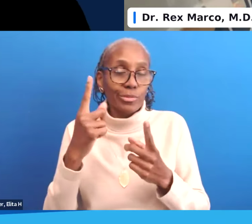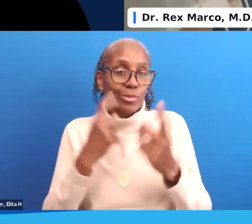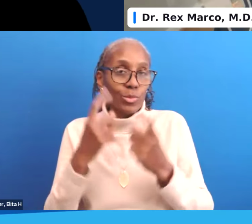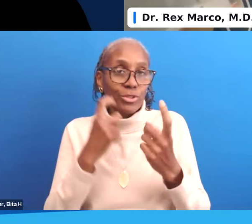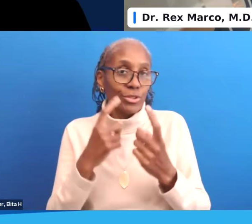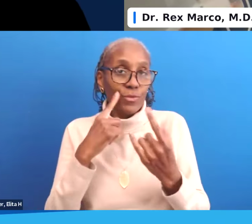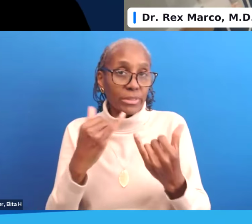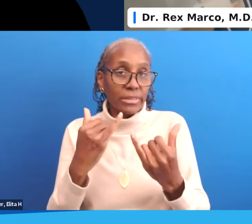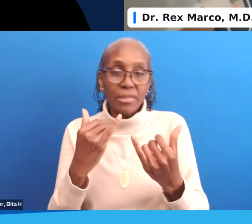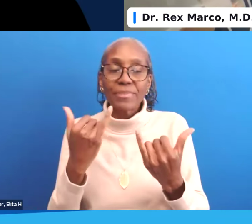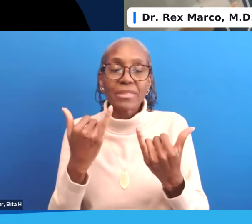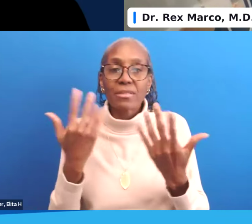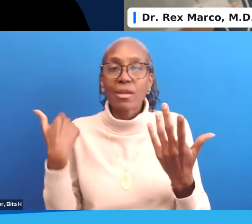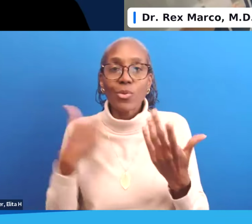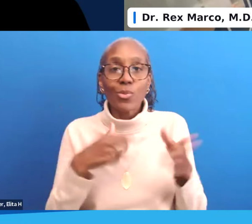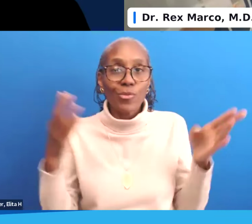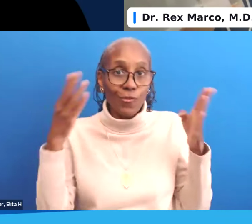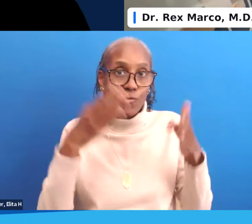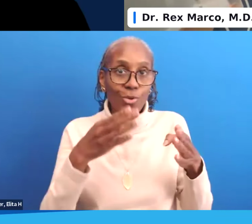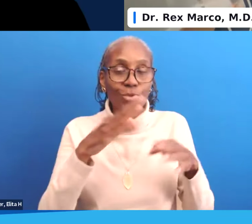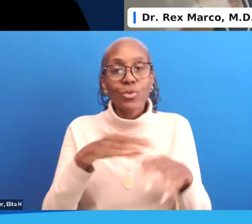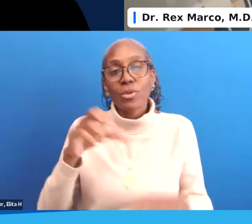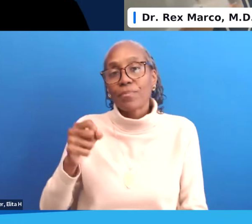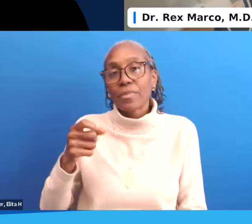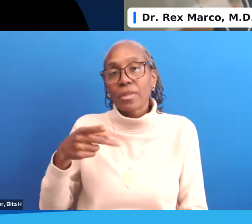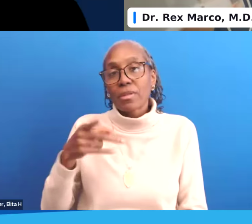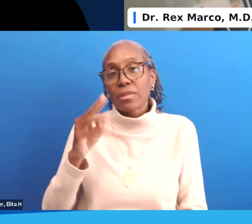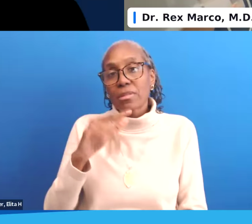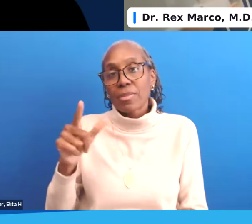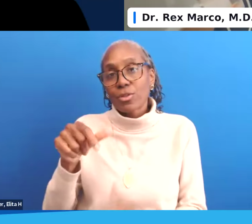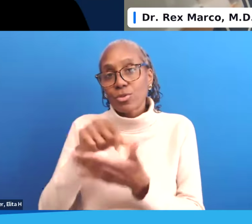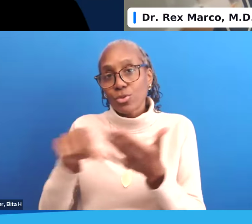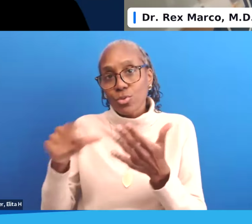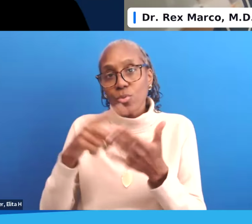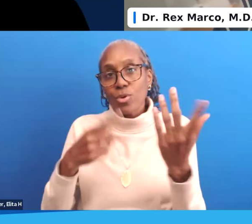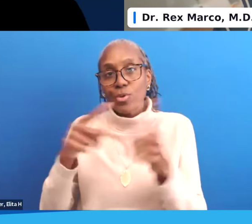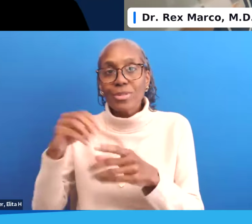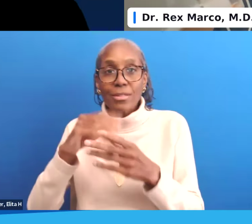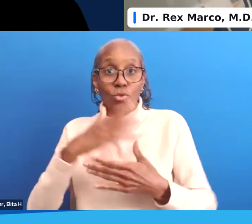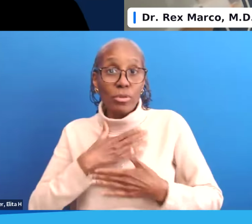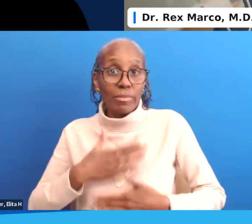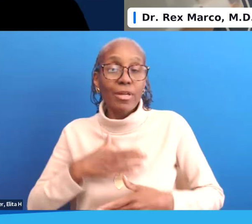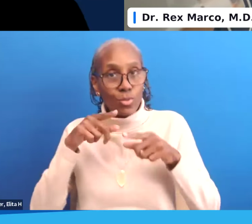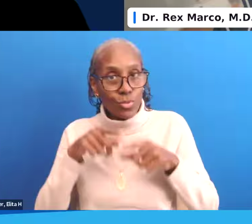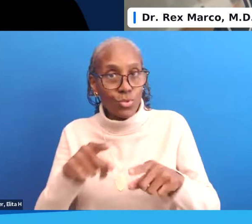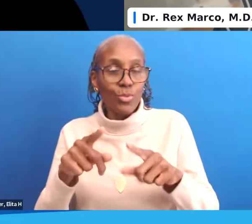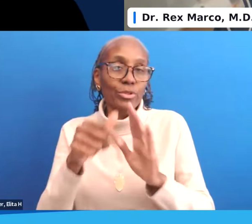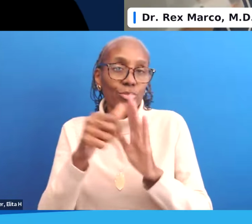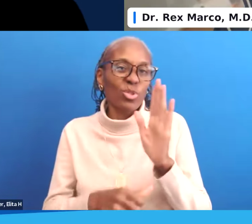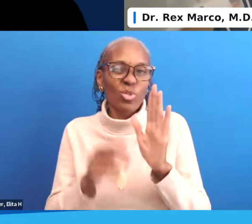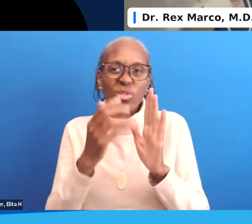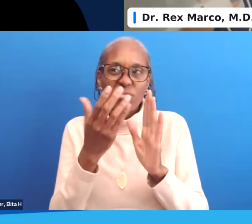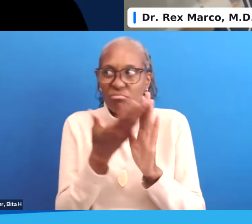today. Today, we're going to be focusing on spinal surgeries and things that go on inside your body while you're having surgery and all that,